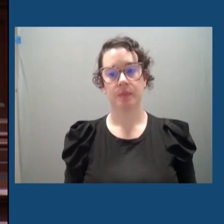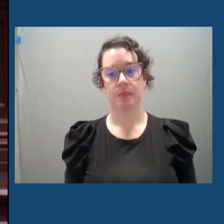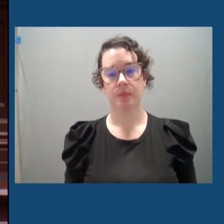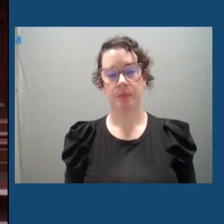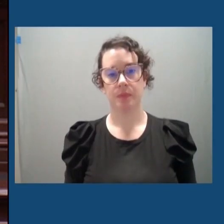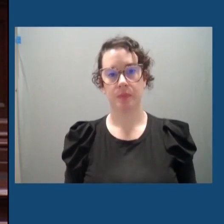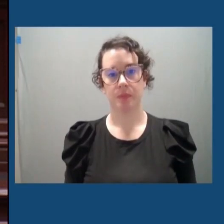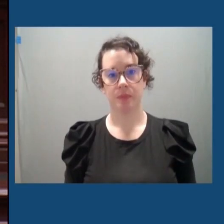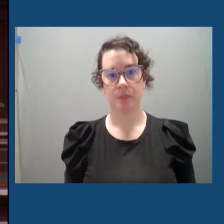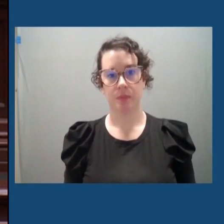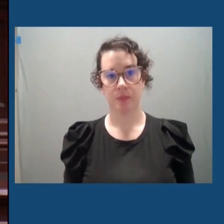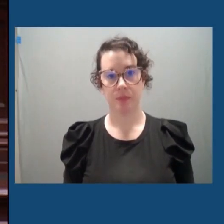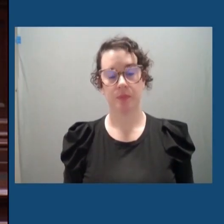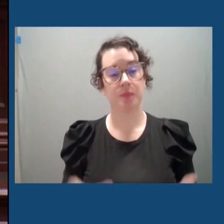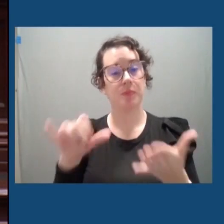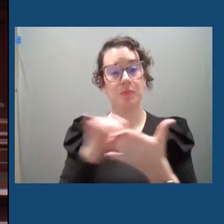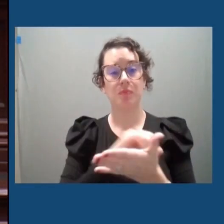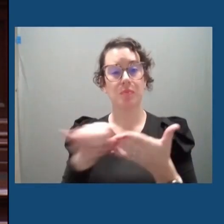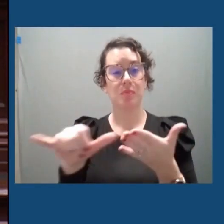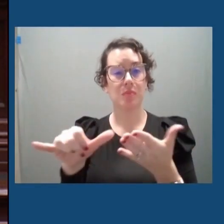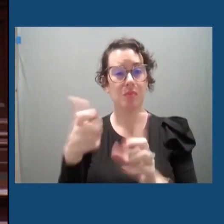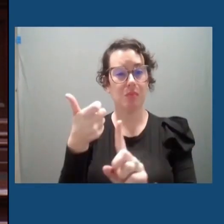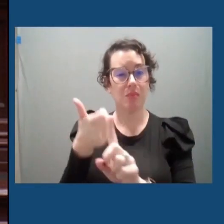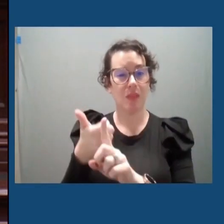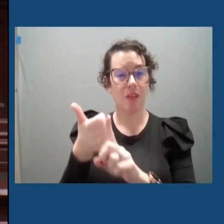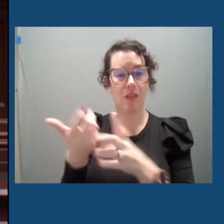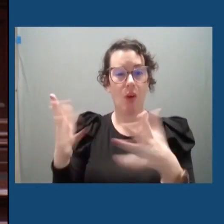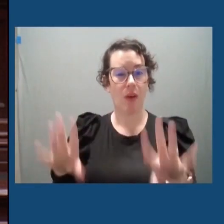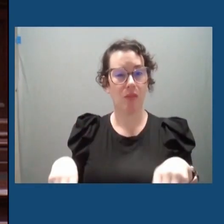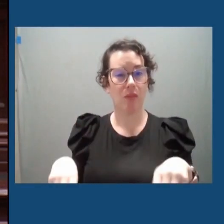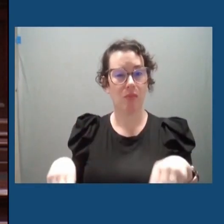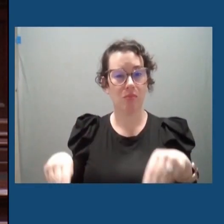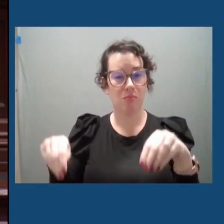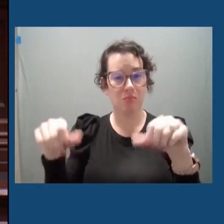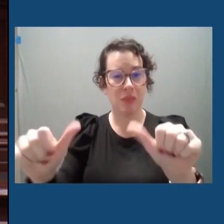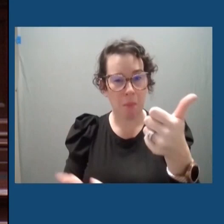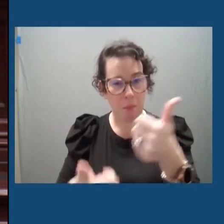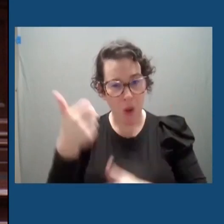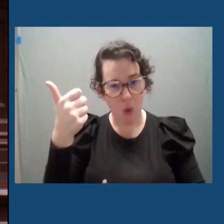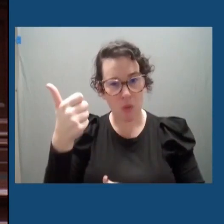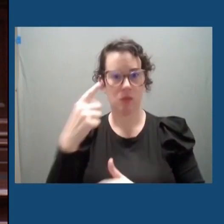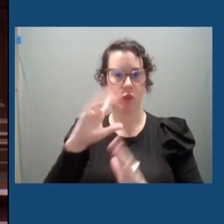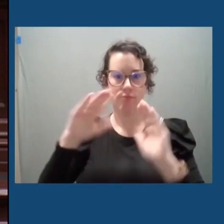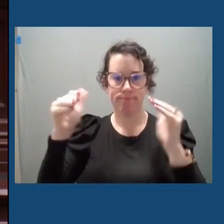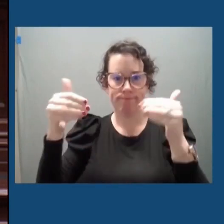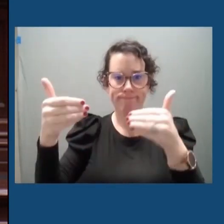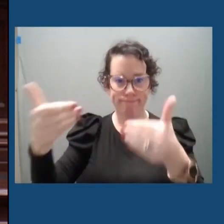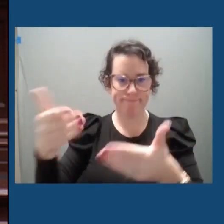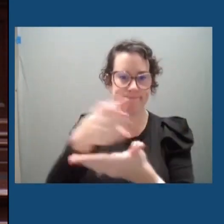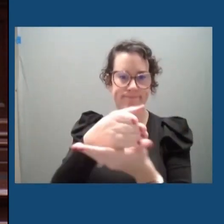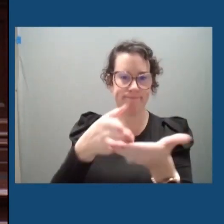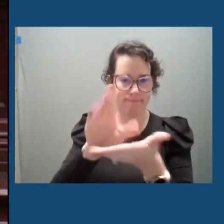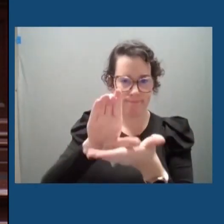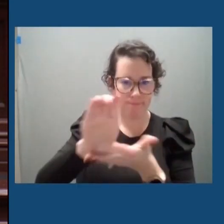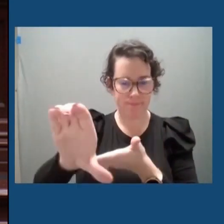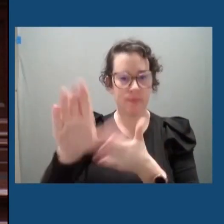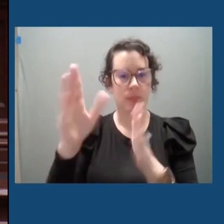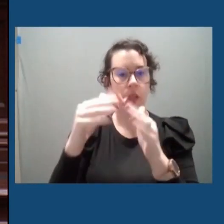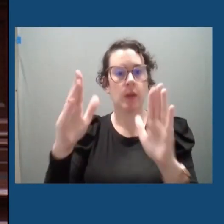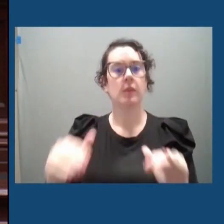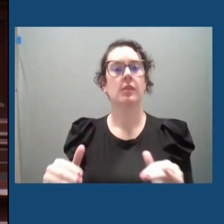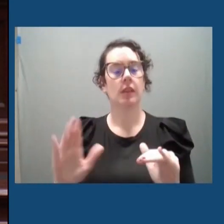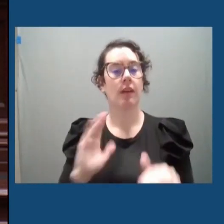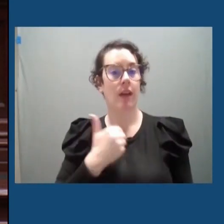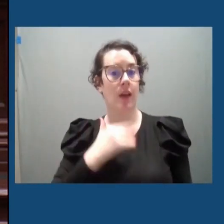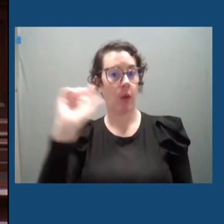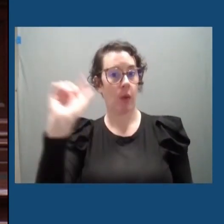Now, New York already spends more than any other state in our nation on housing. Our capital plan is the most